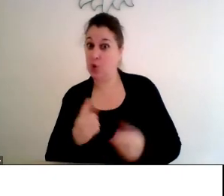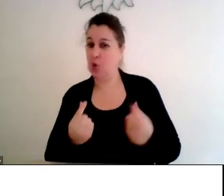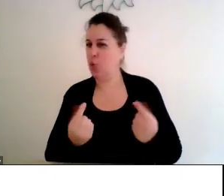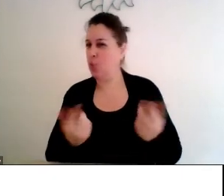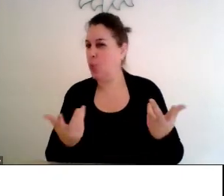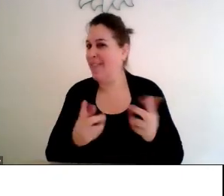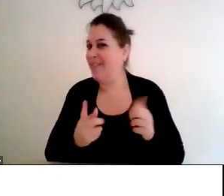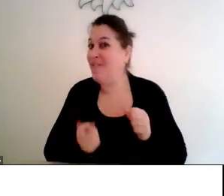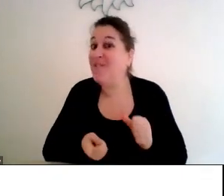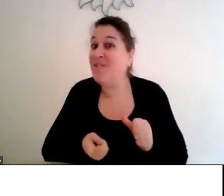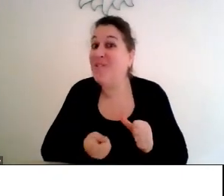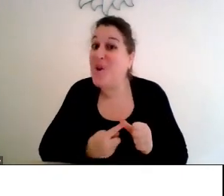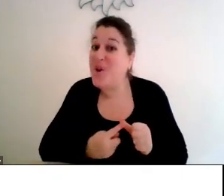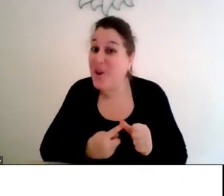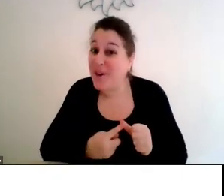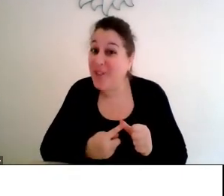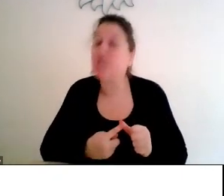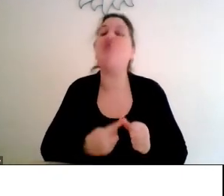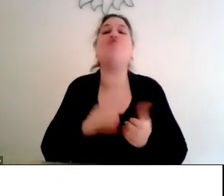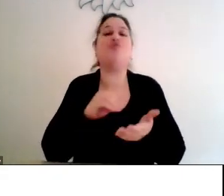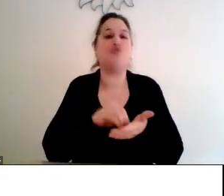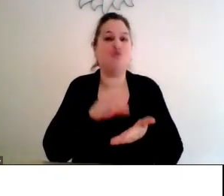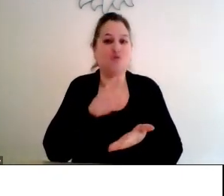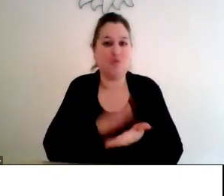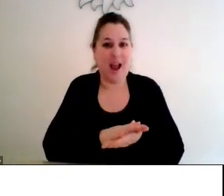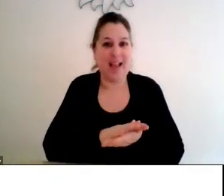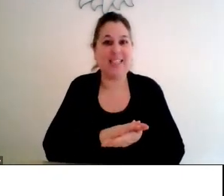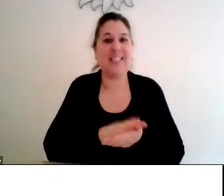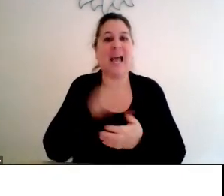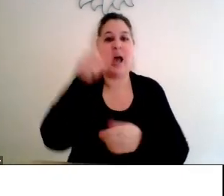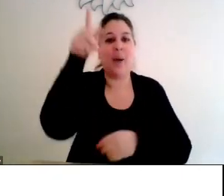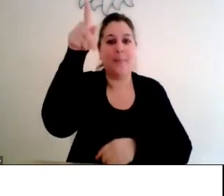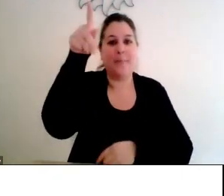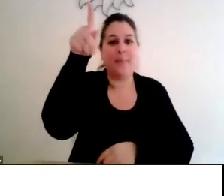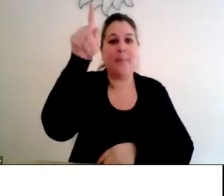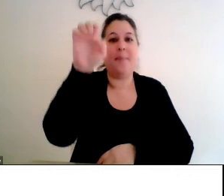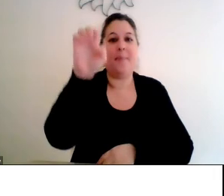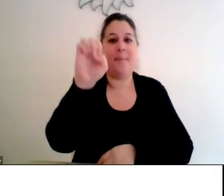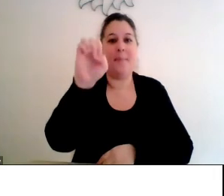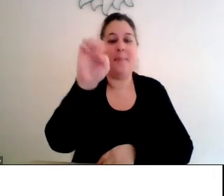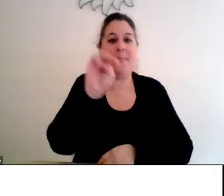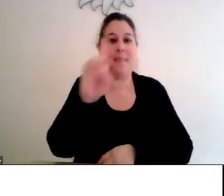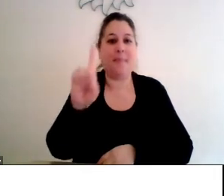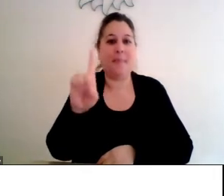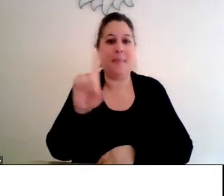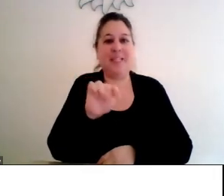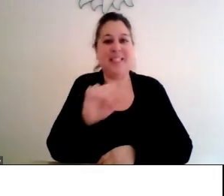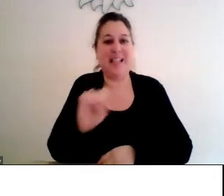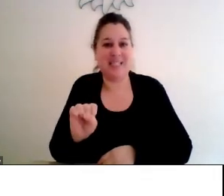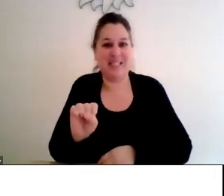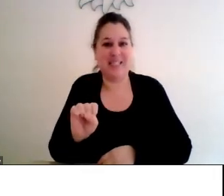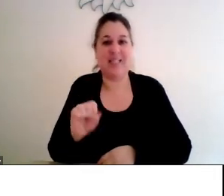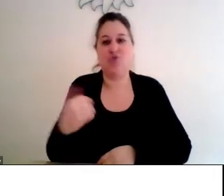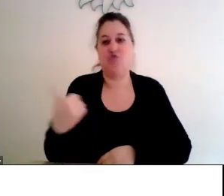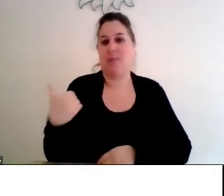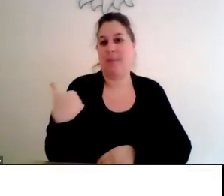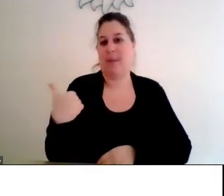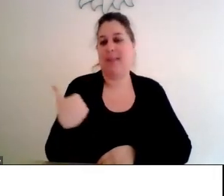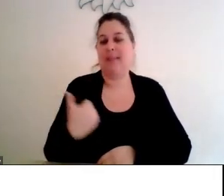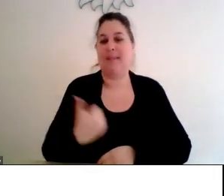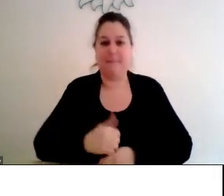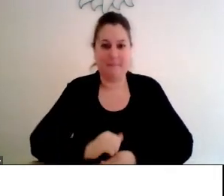I should write down the acronym PEMDAS so I can remember. Okay,